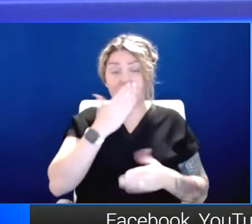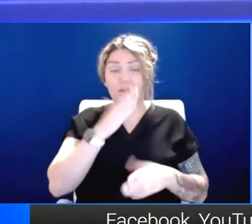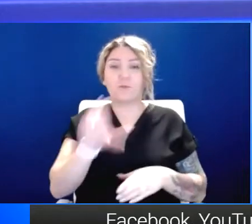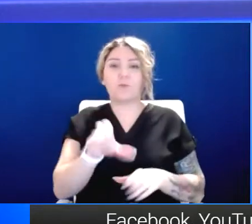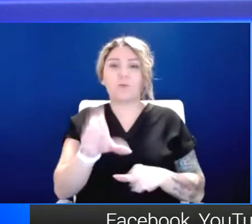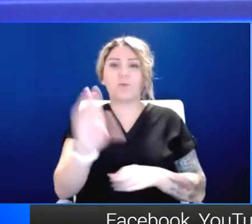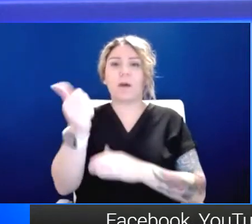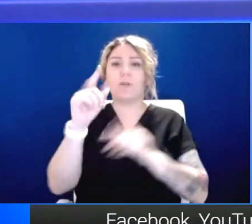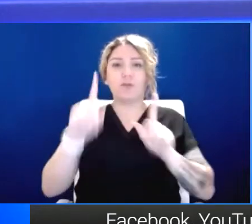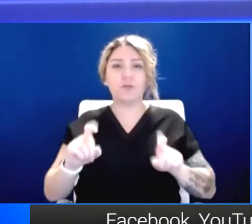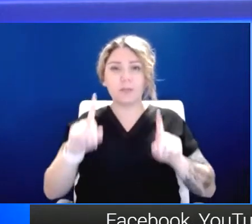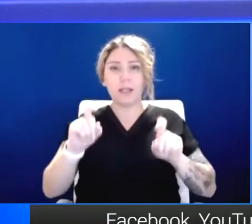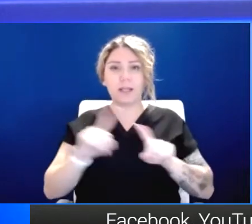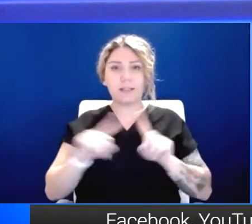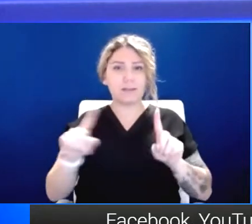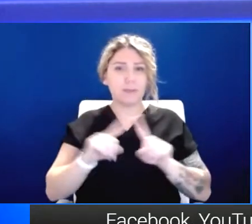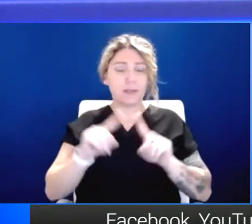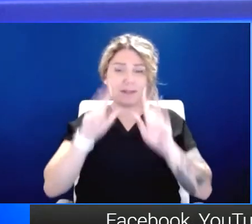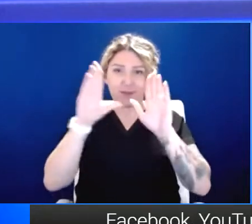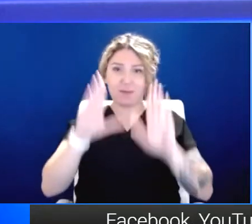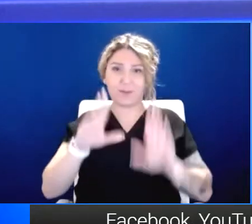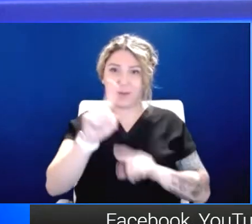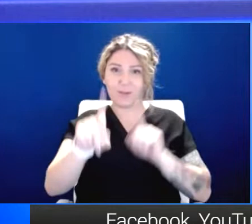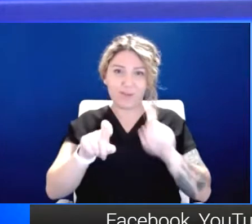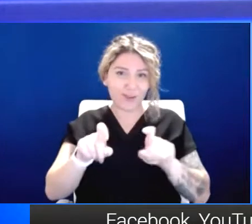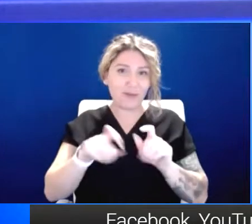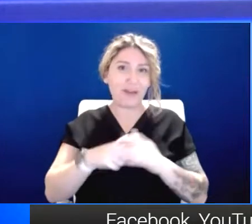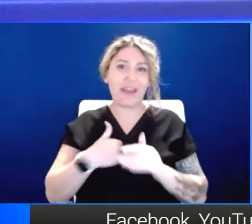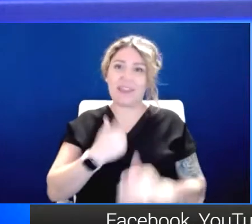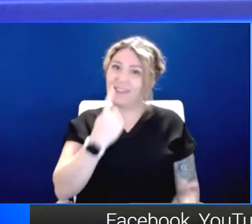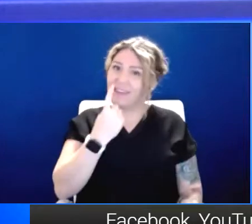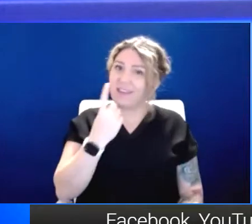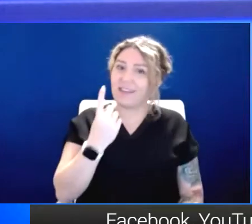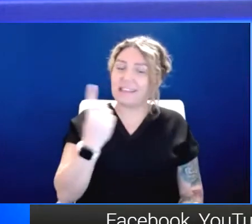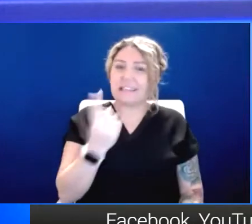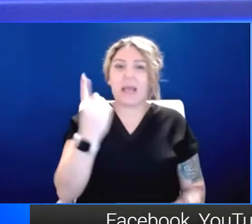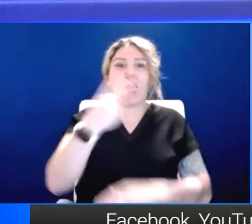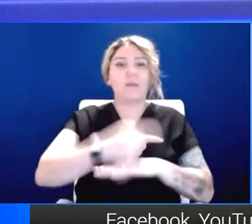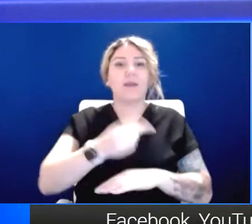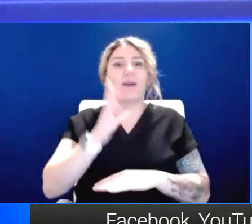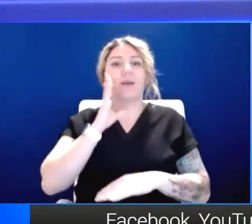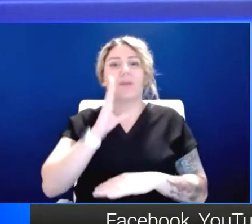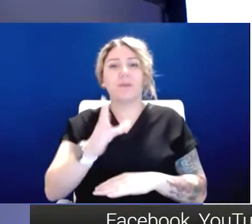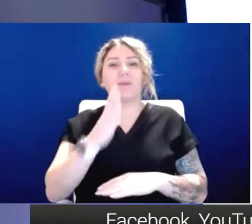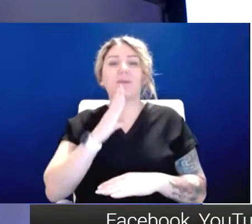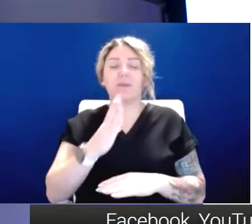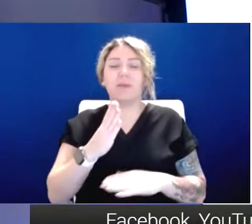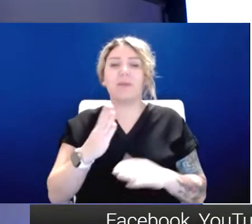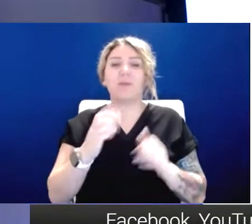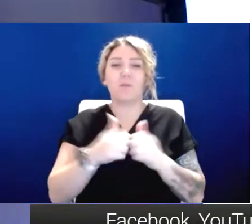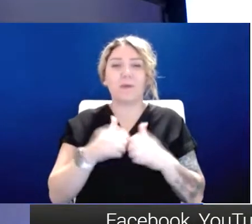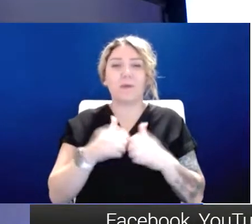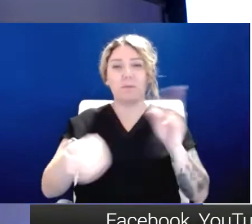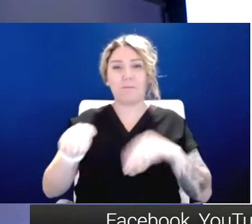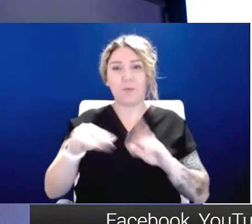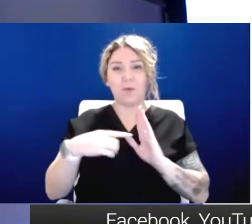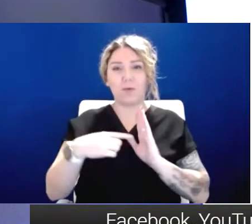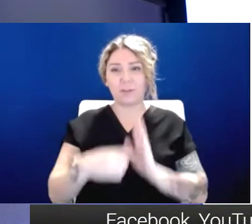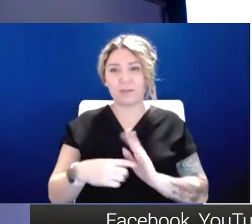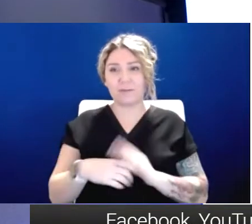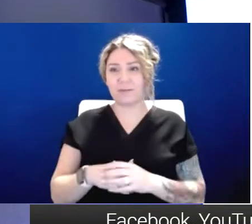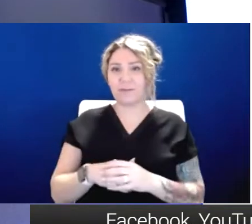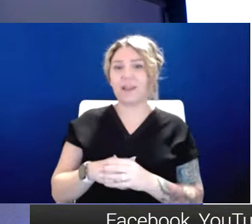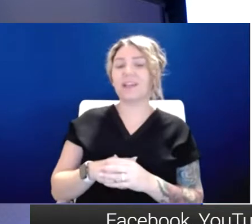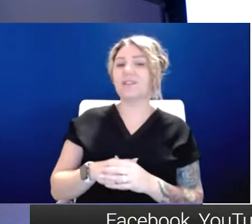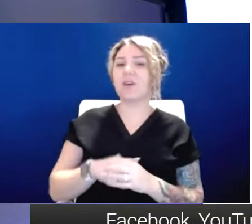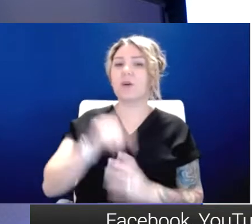that. But that's a wonderful question. I think that's where someday we'll be before the motor symptoms. Let's take this question from Shirley.